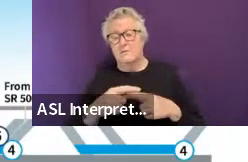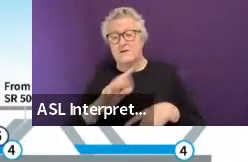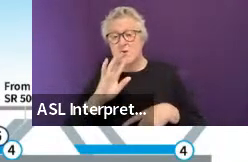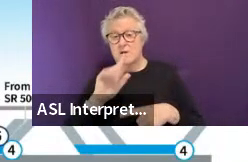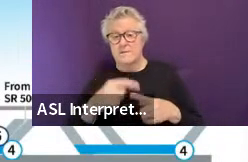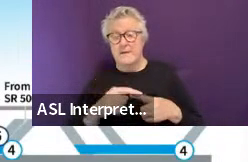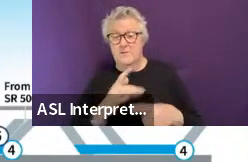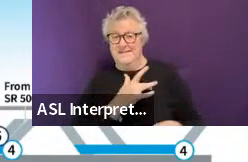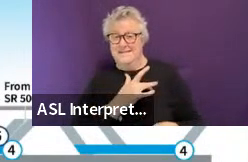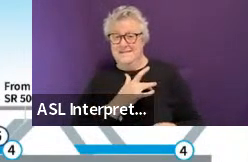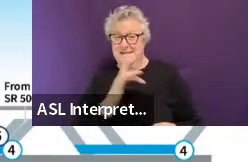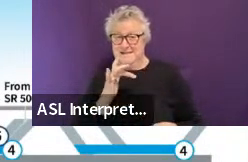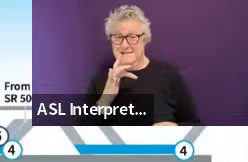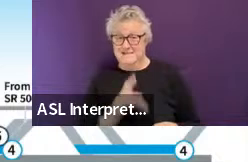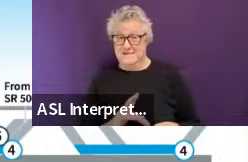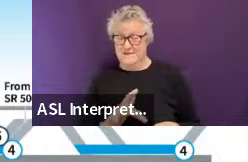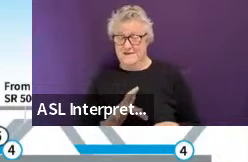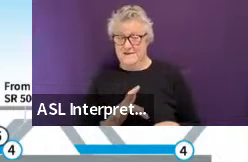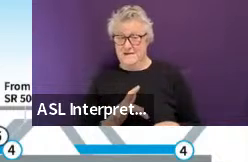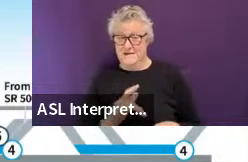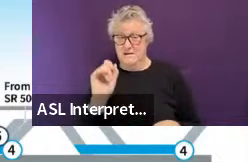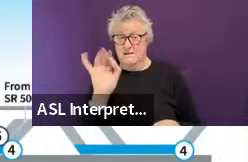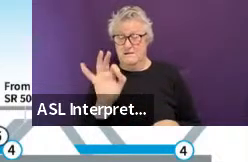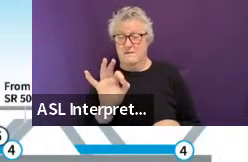sensitivity of